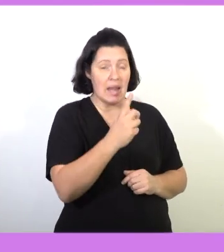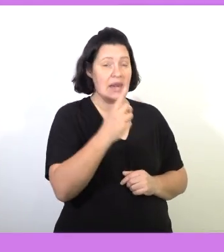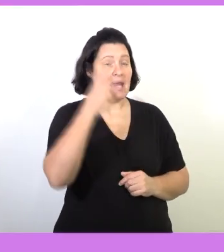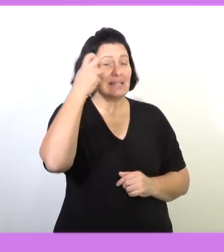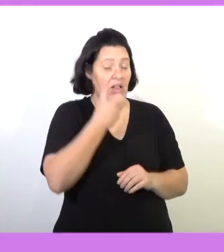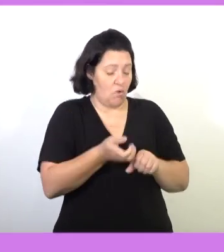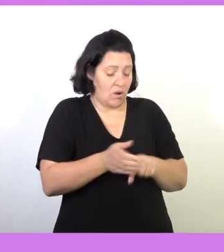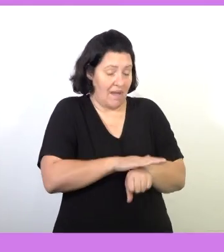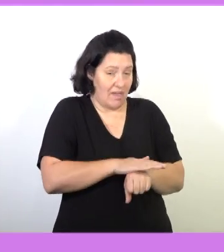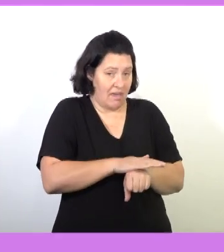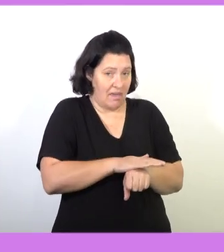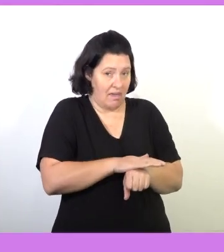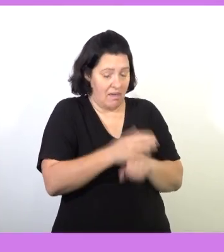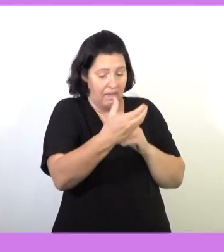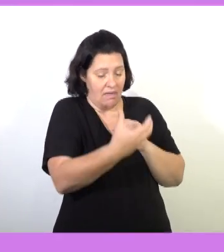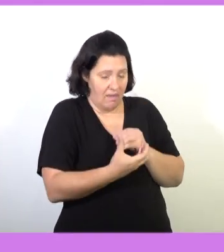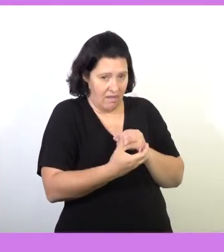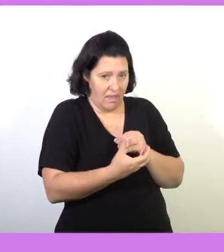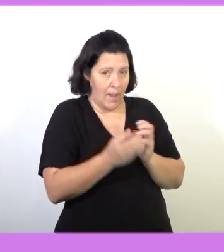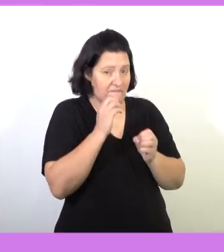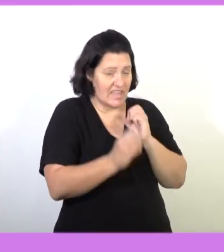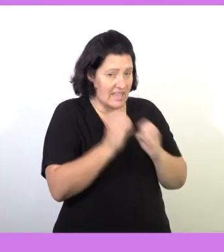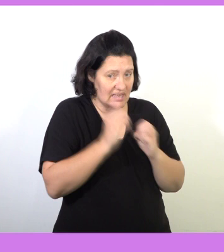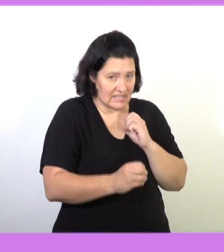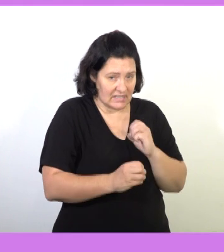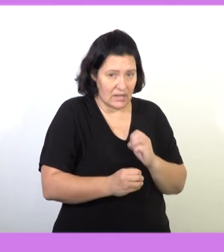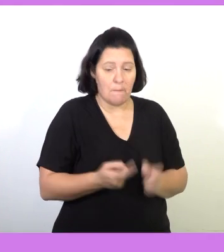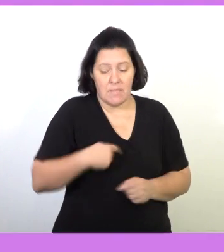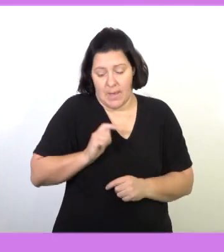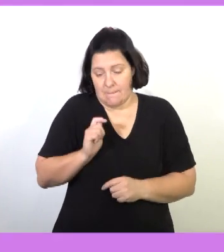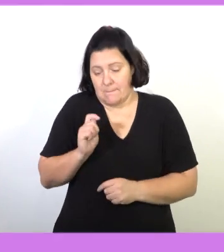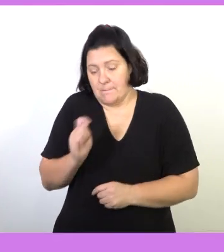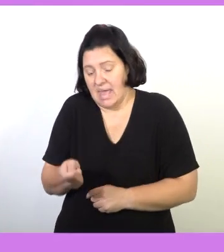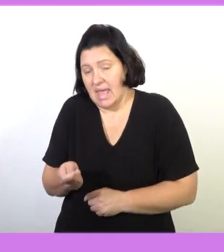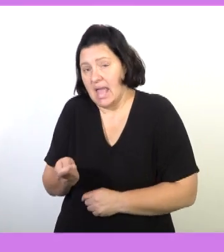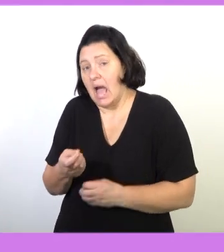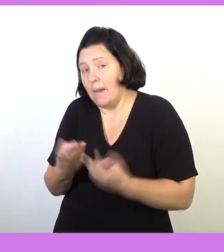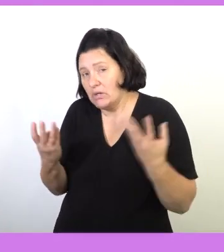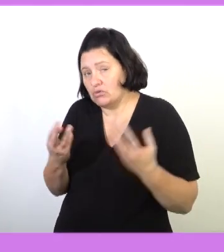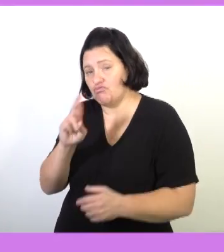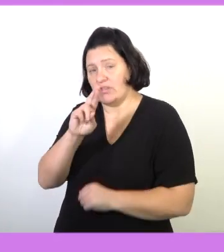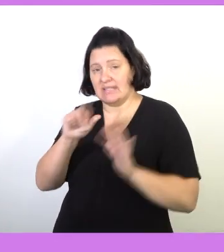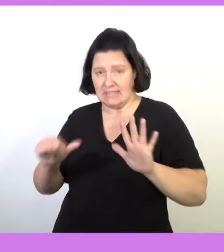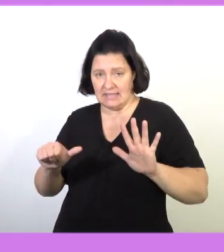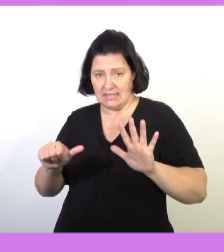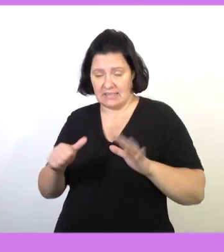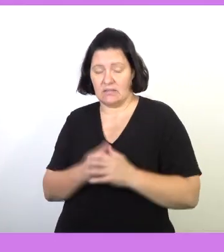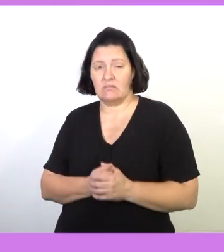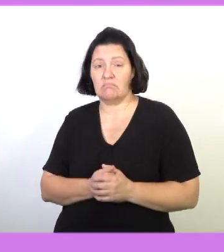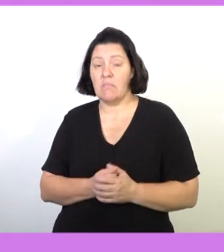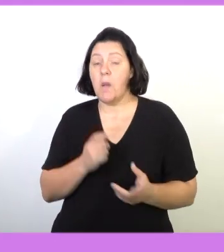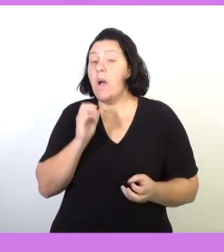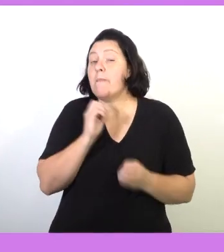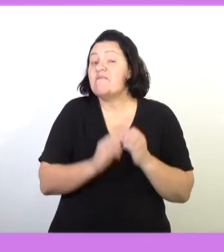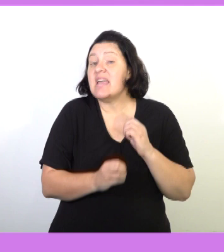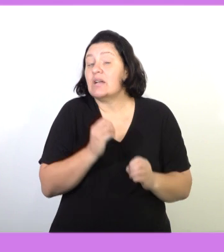one cell phone cover is made, Inga will have to pay 6 Rand. But